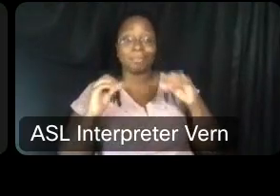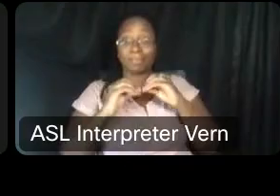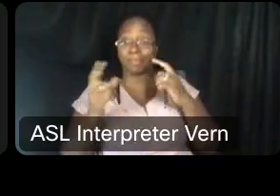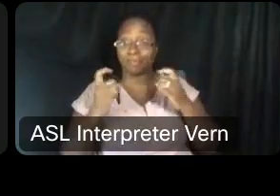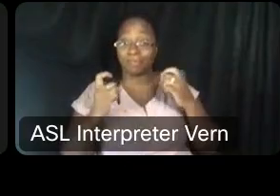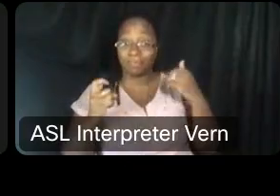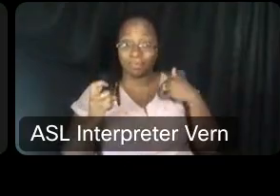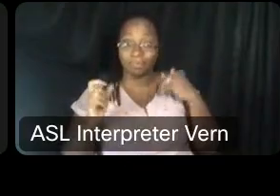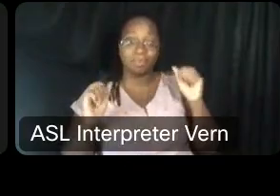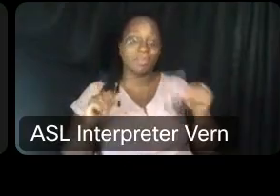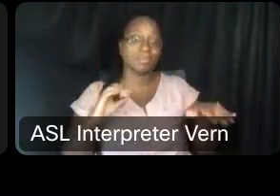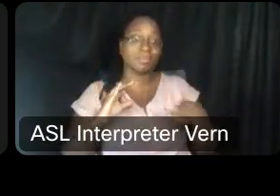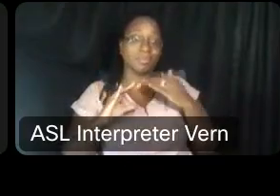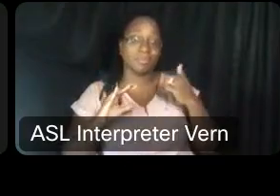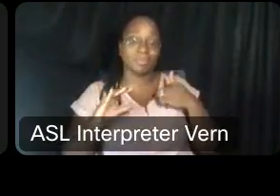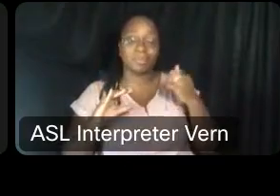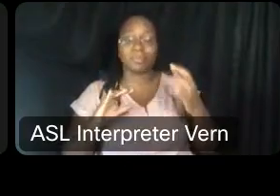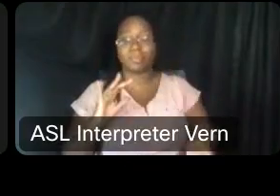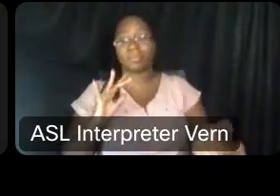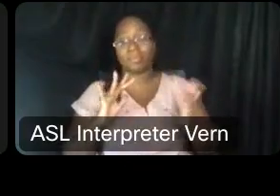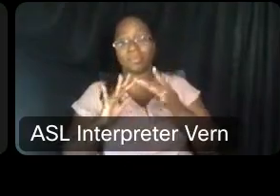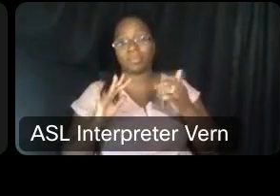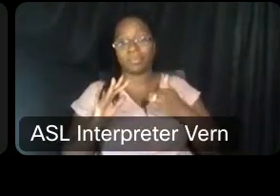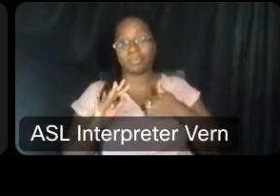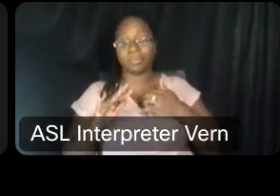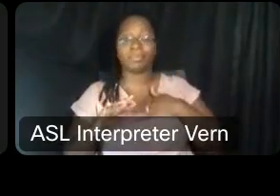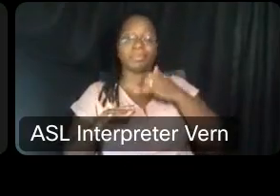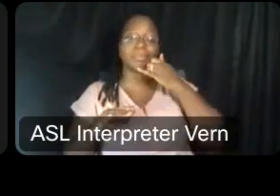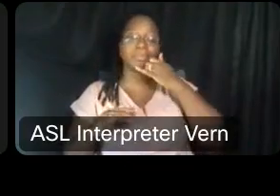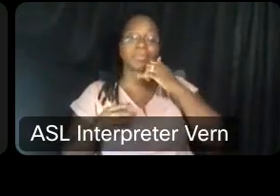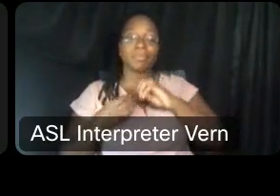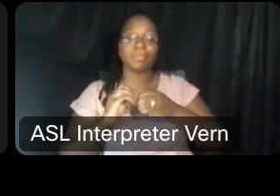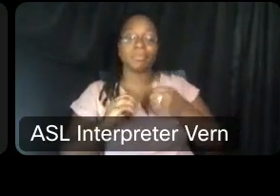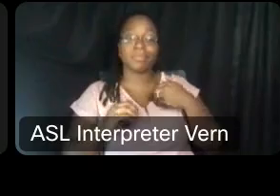welcome to email me or reach out to me through my phone number.